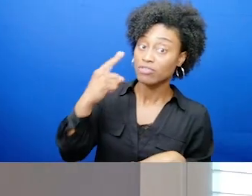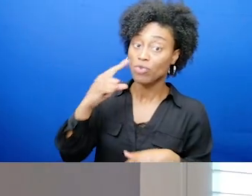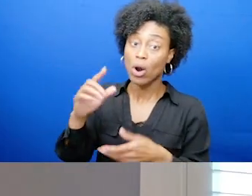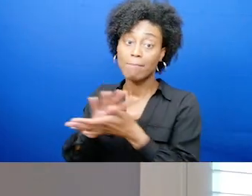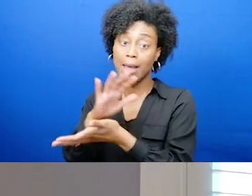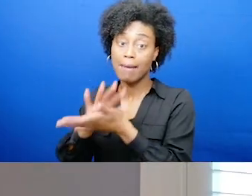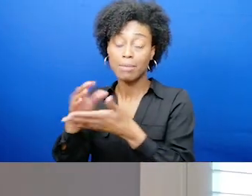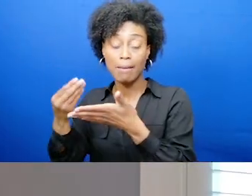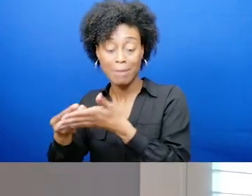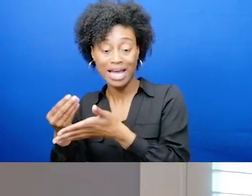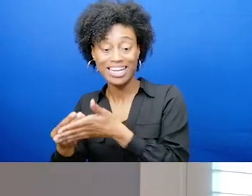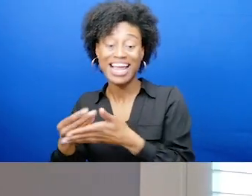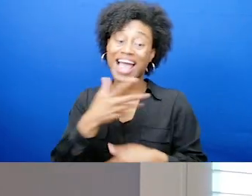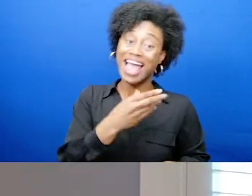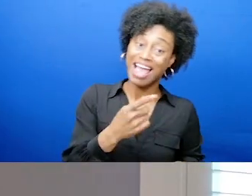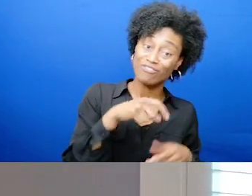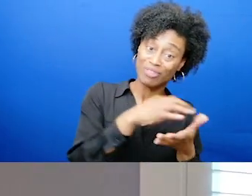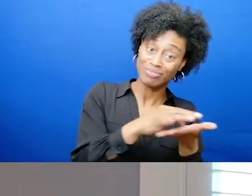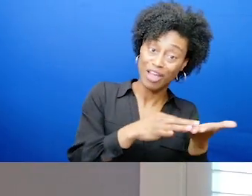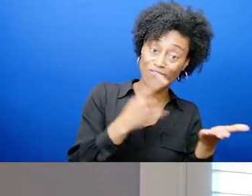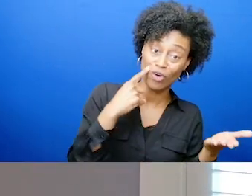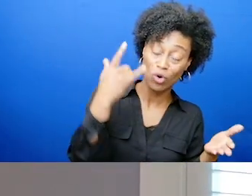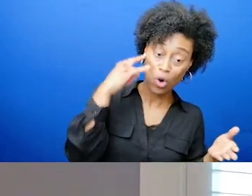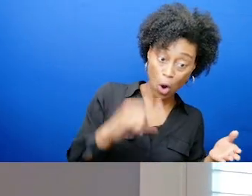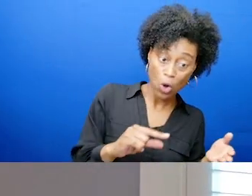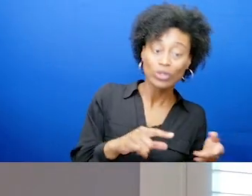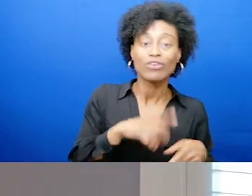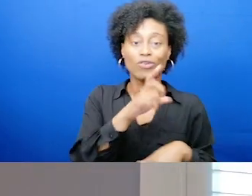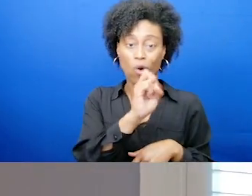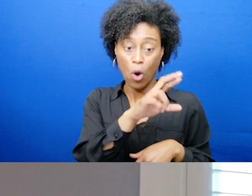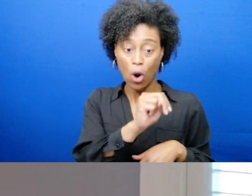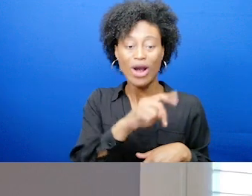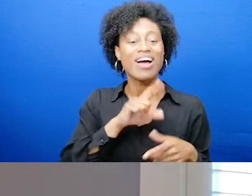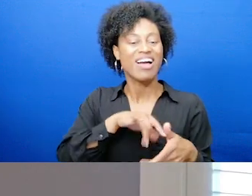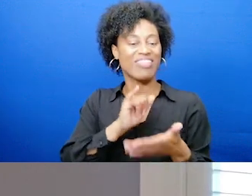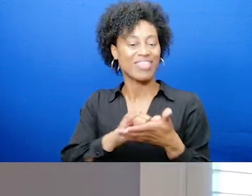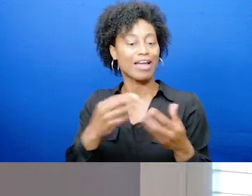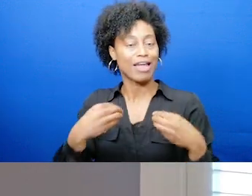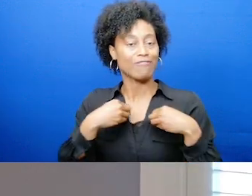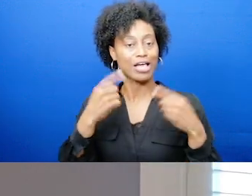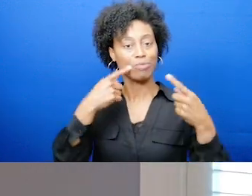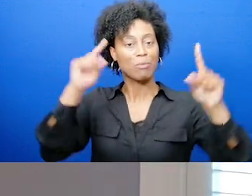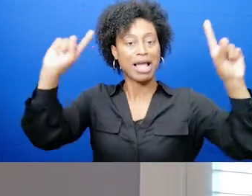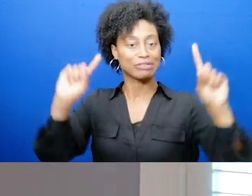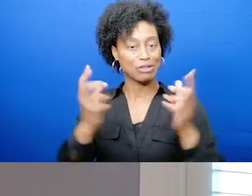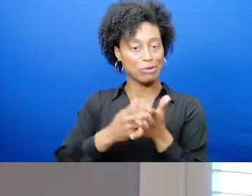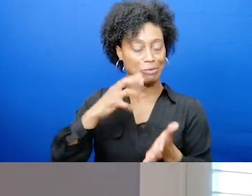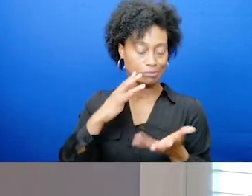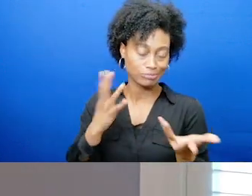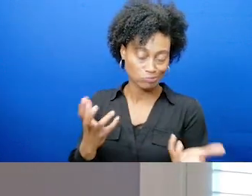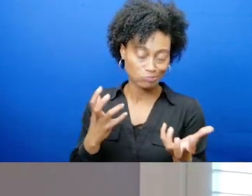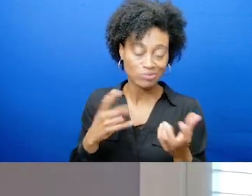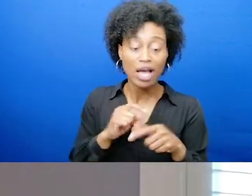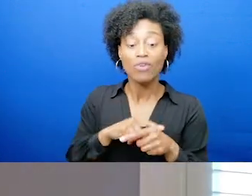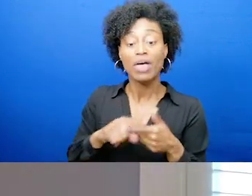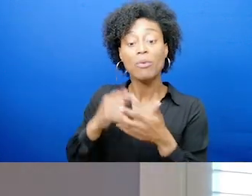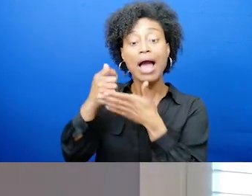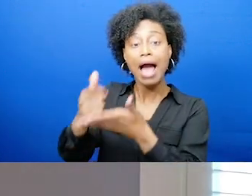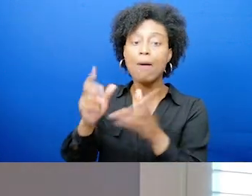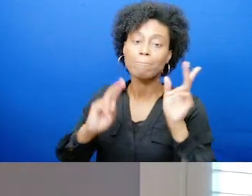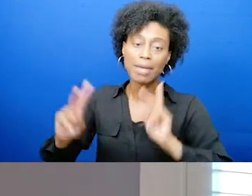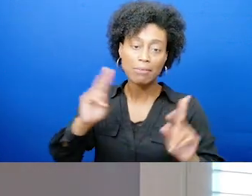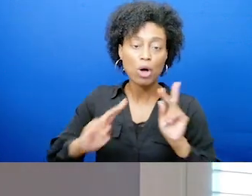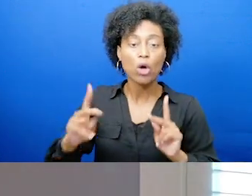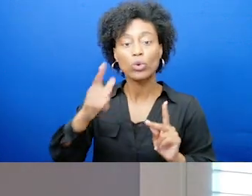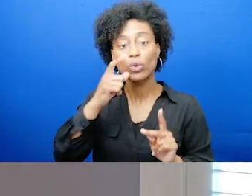plate of prosperity. This tradition grew from West African roots and became a staple that allowed enslaved people to survive